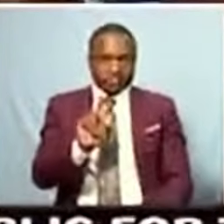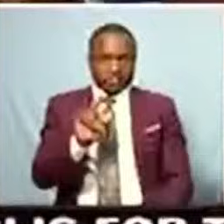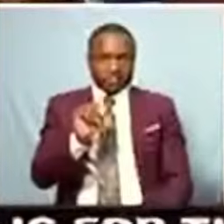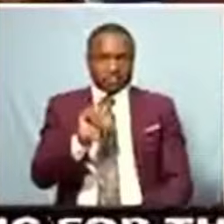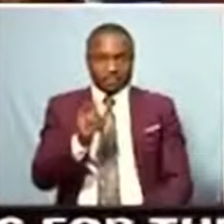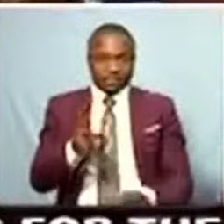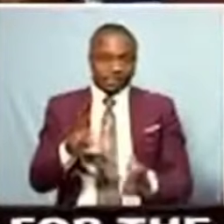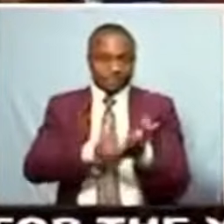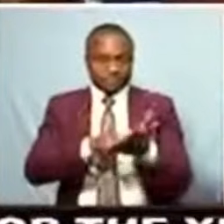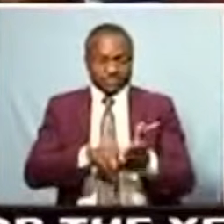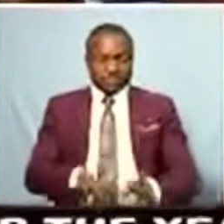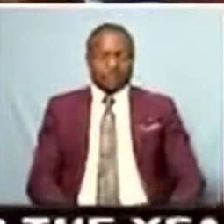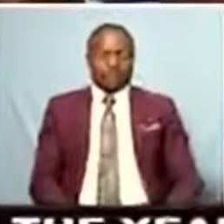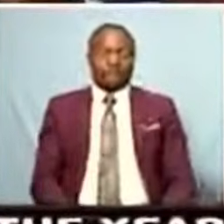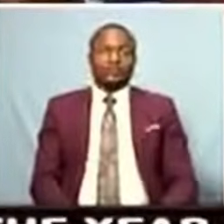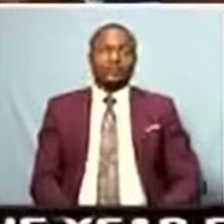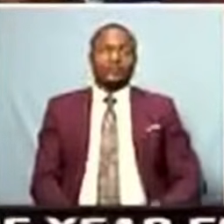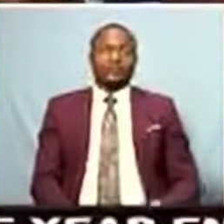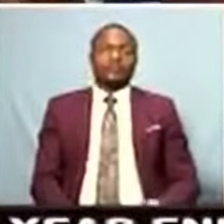rephrase.